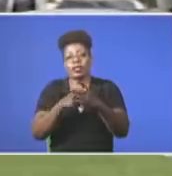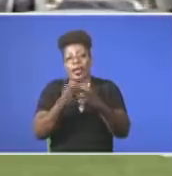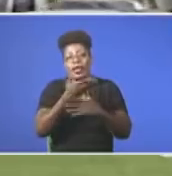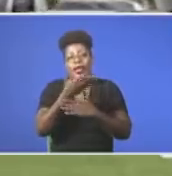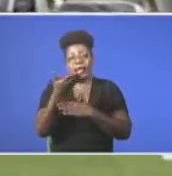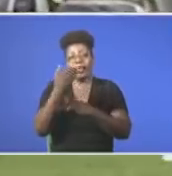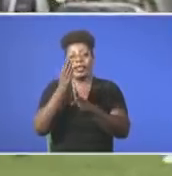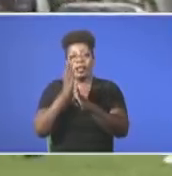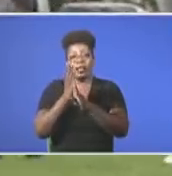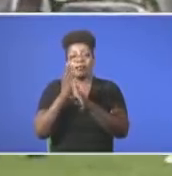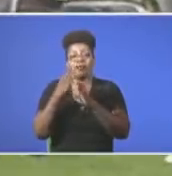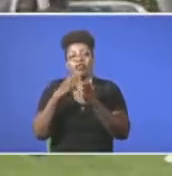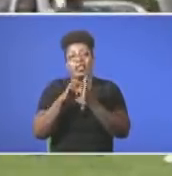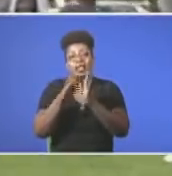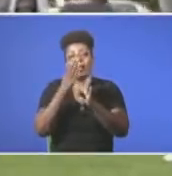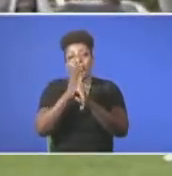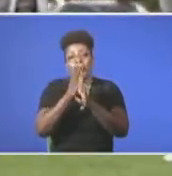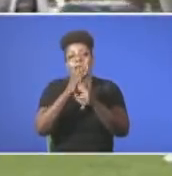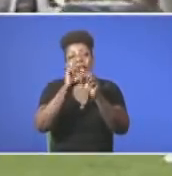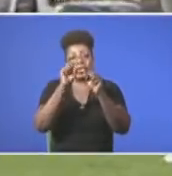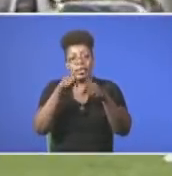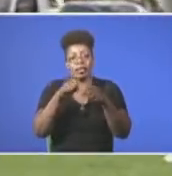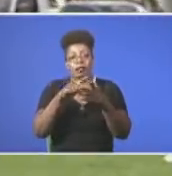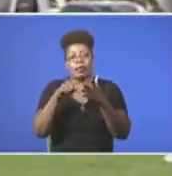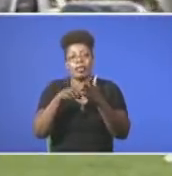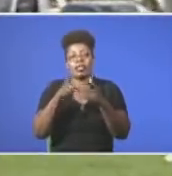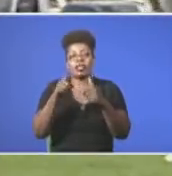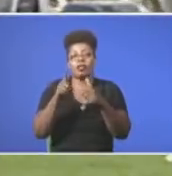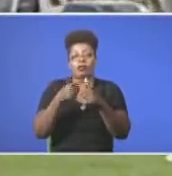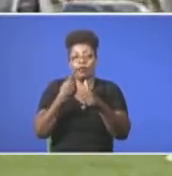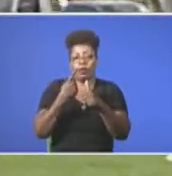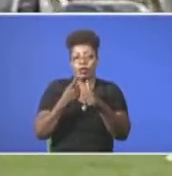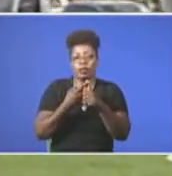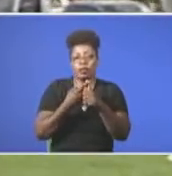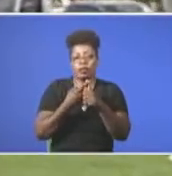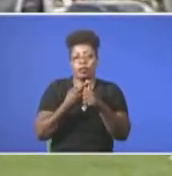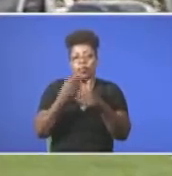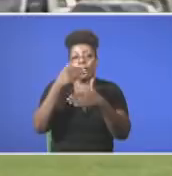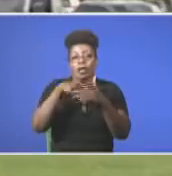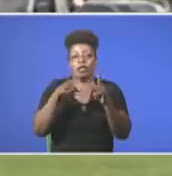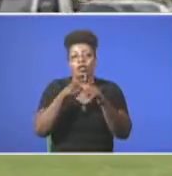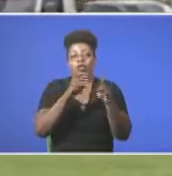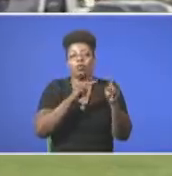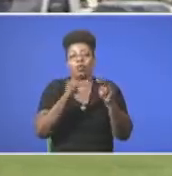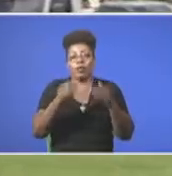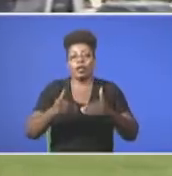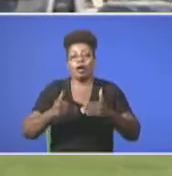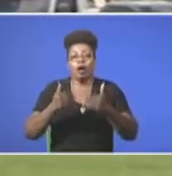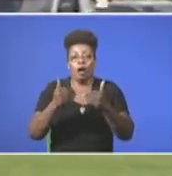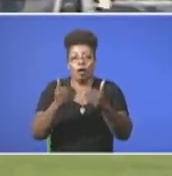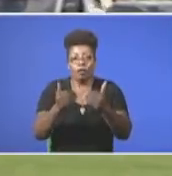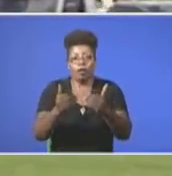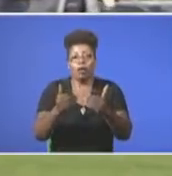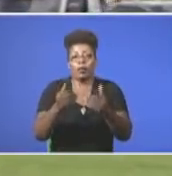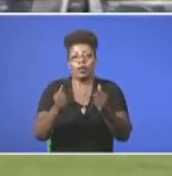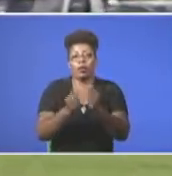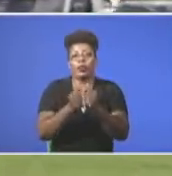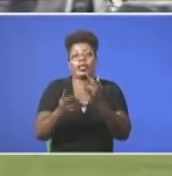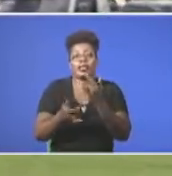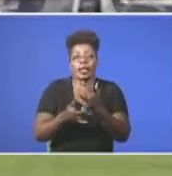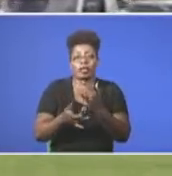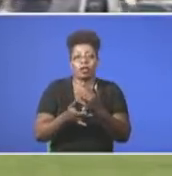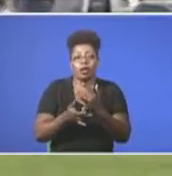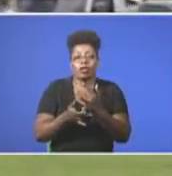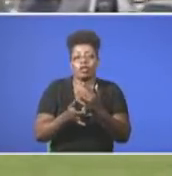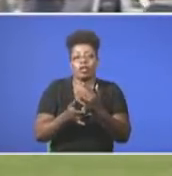bus system, right? So this is the first step into moving forward with technology, with, like he said,